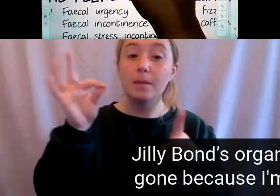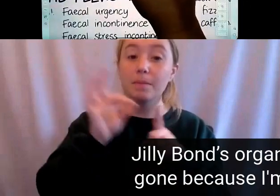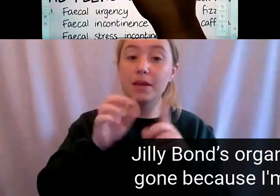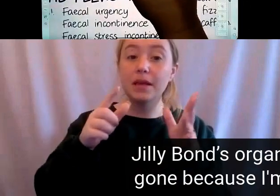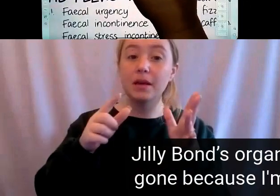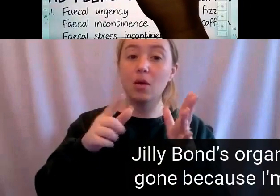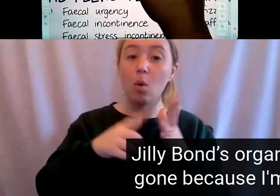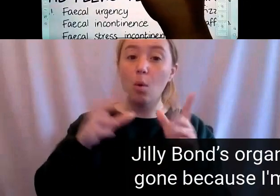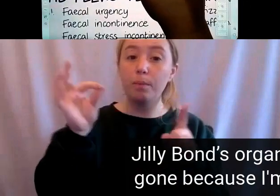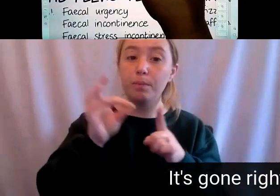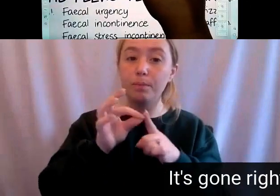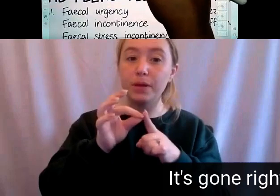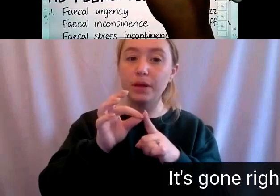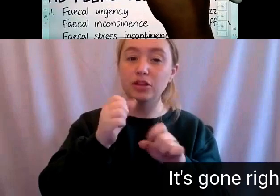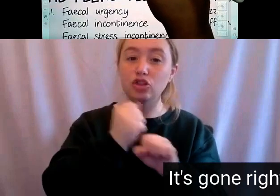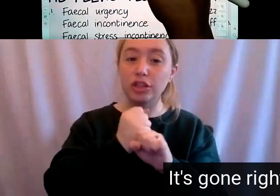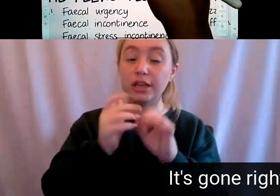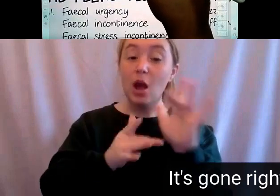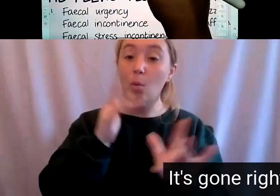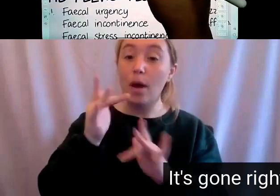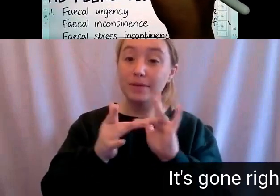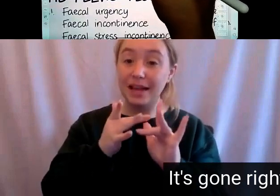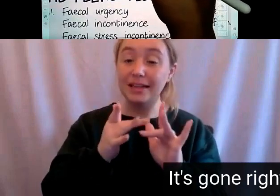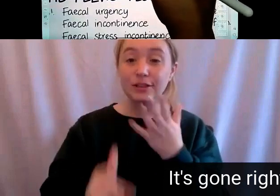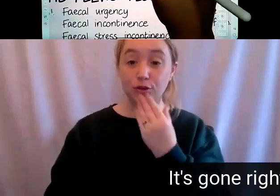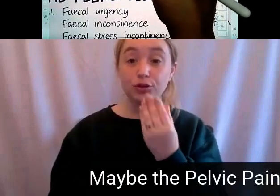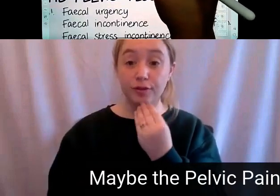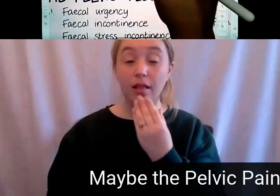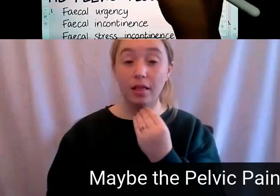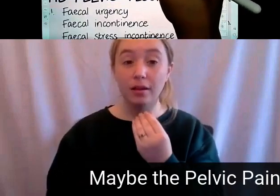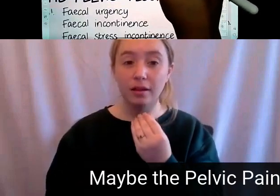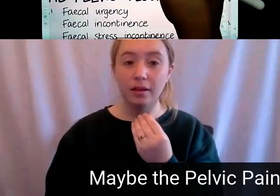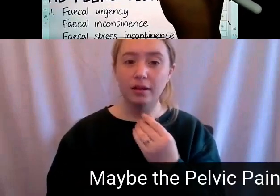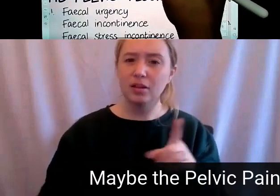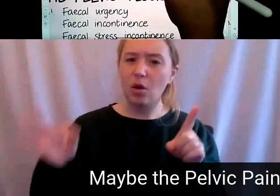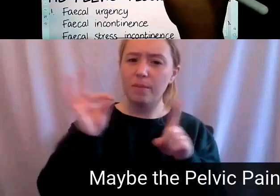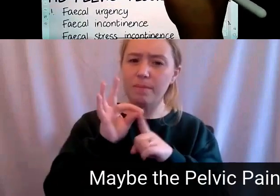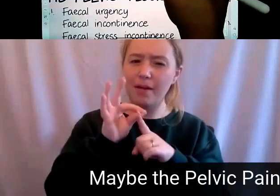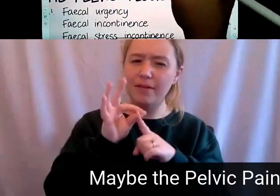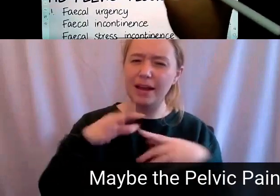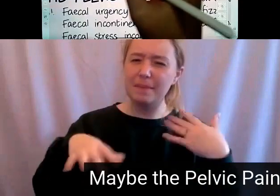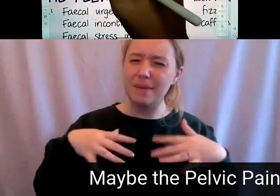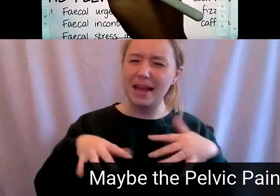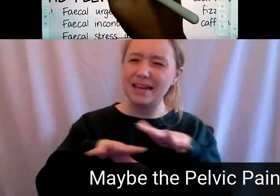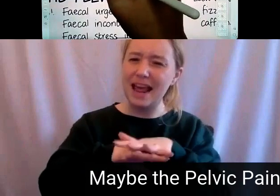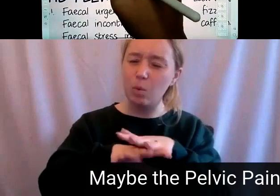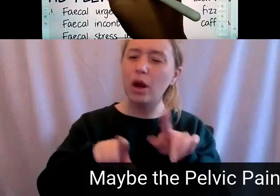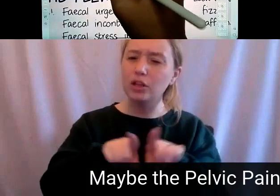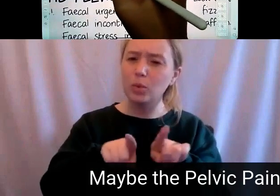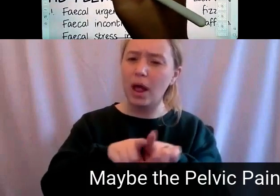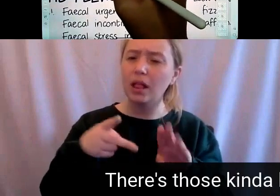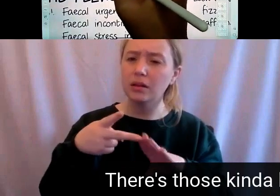organisation, which is gone, because I'm on the spot here, is going right out my head. Maybe the Pelvic Pain Network, they're